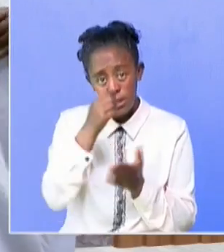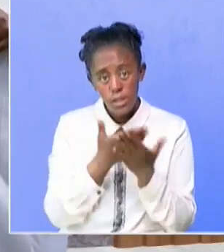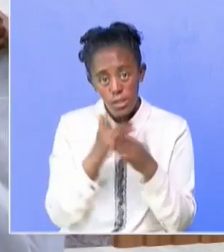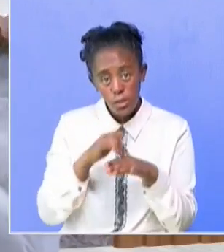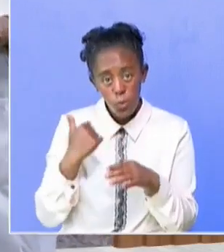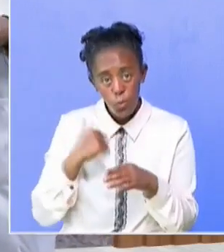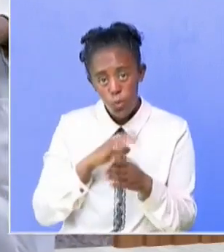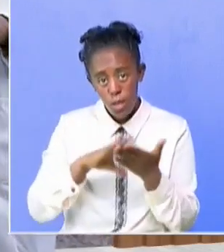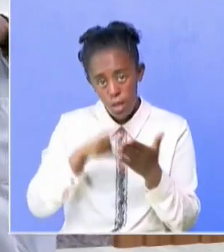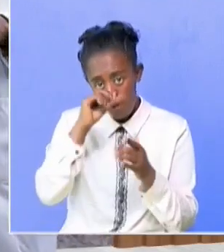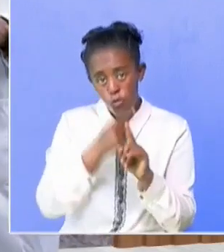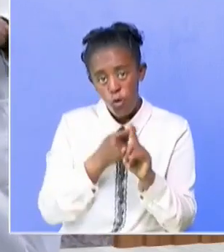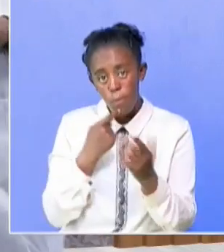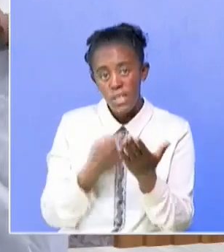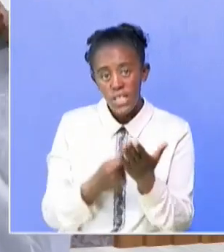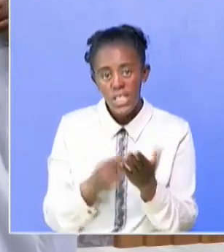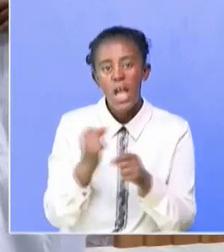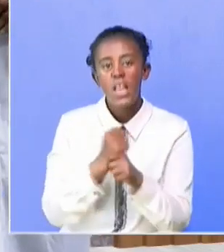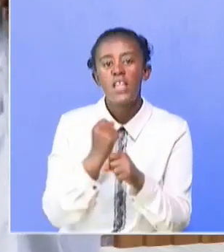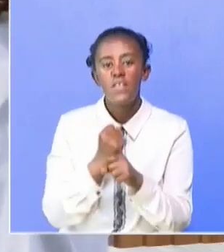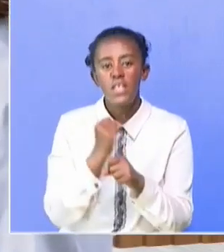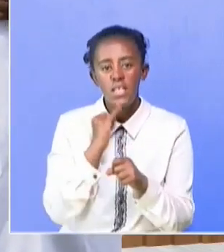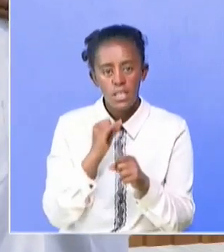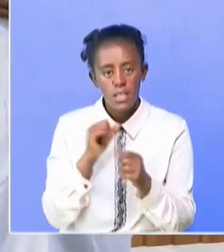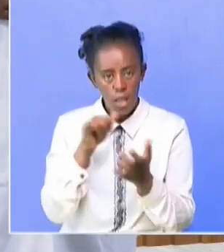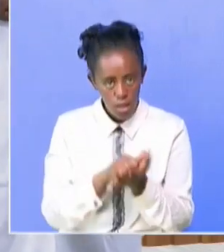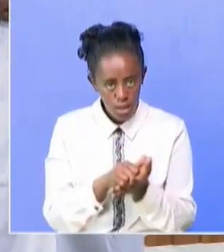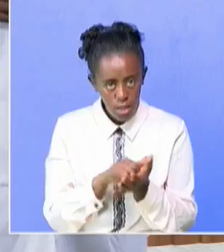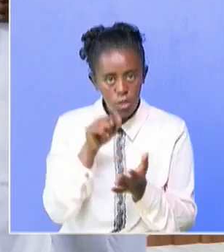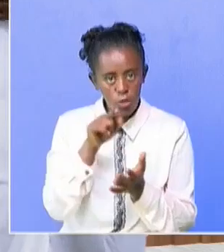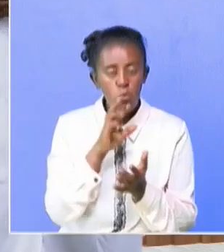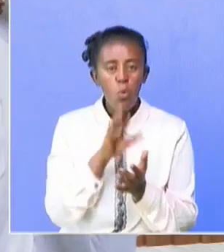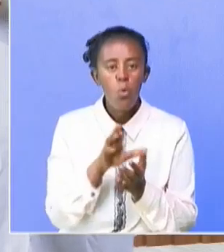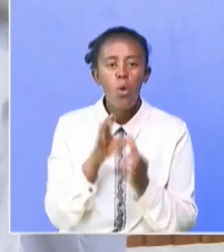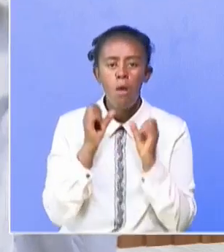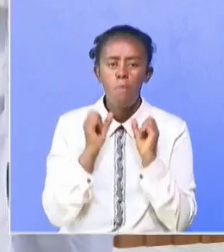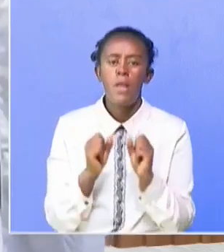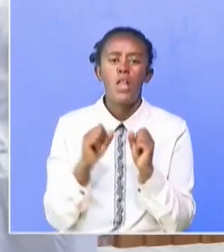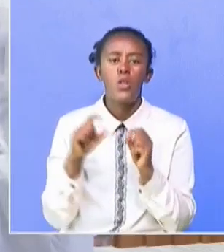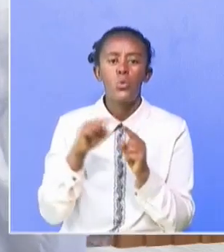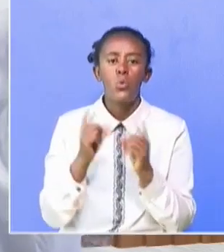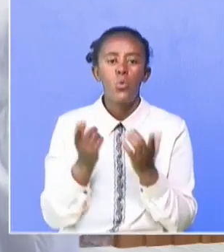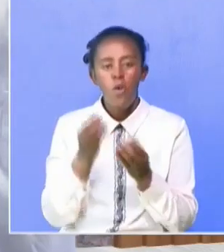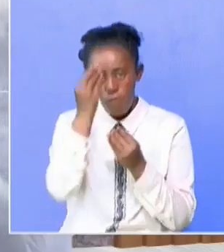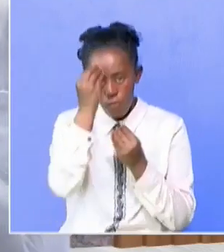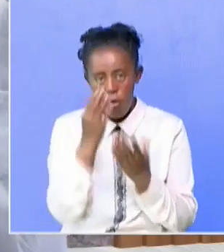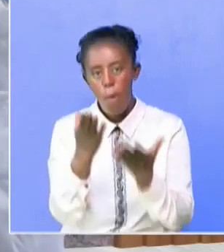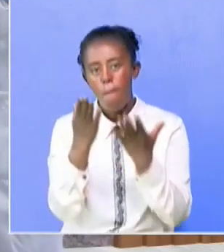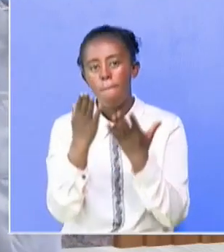learn from this activity is that you are able to inform to somebody